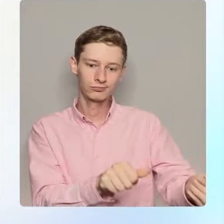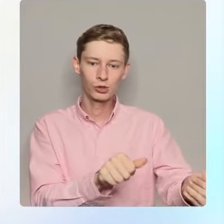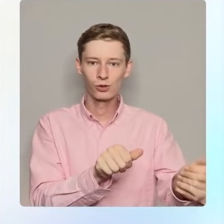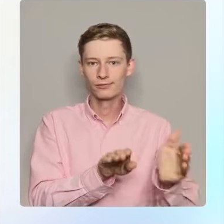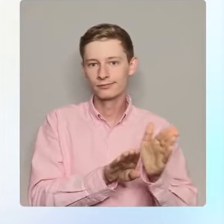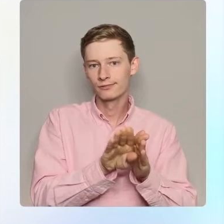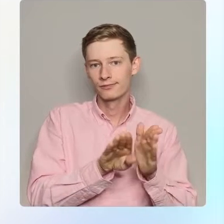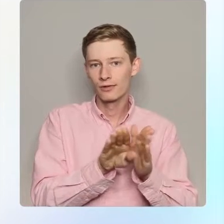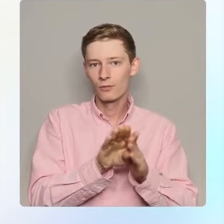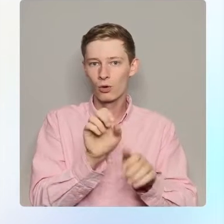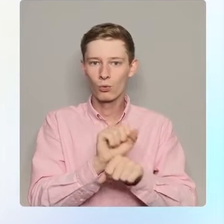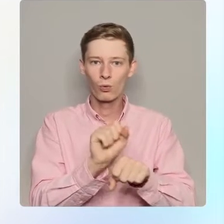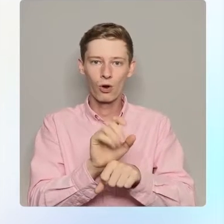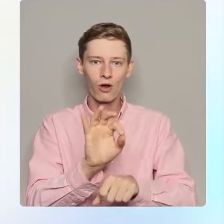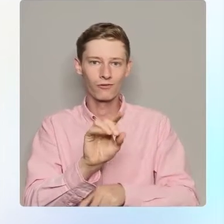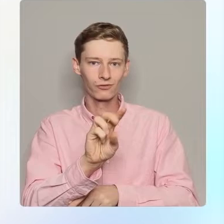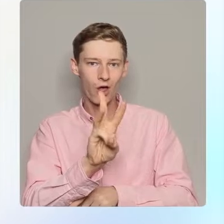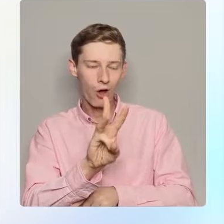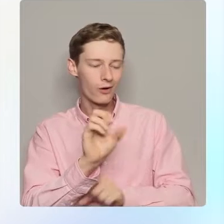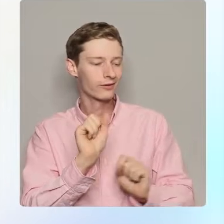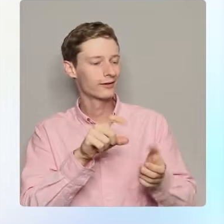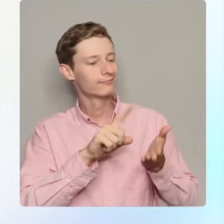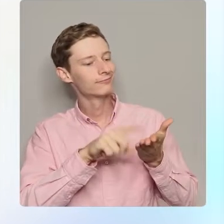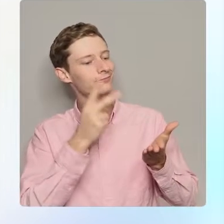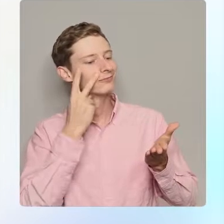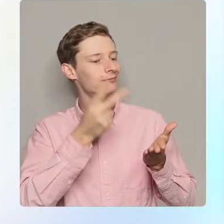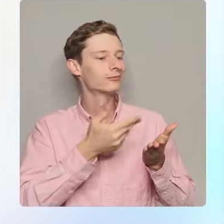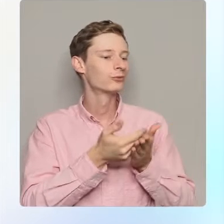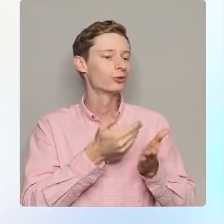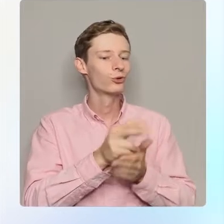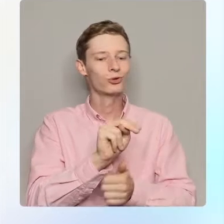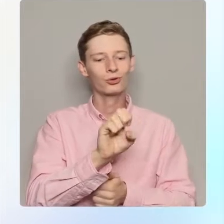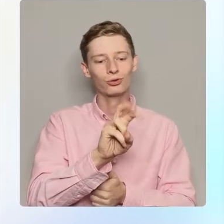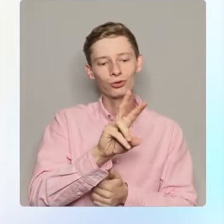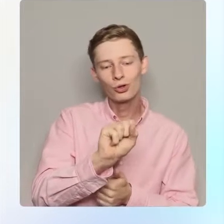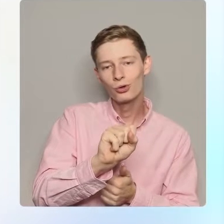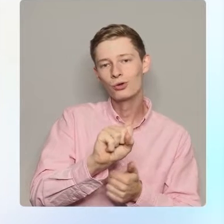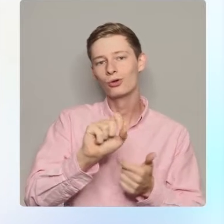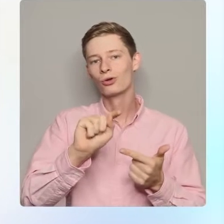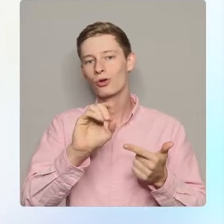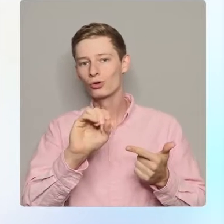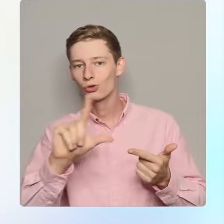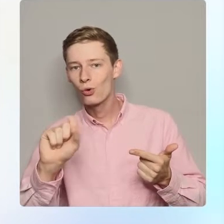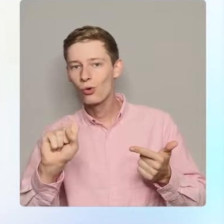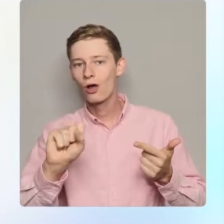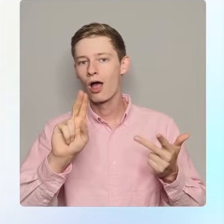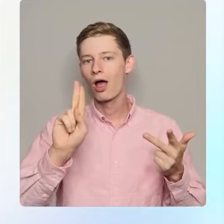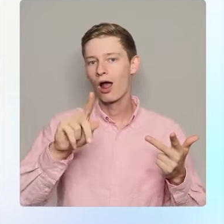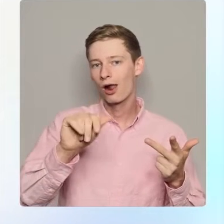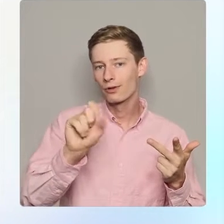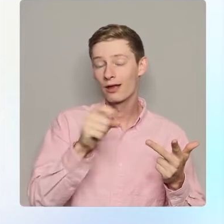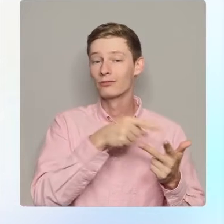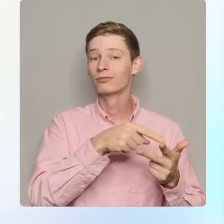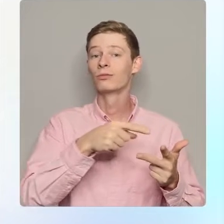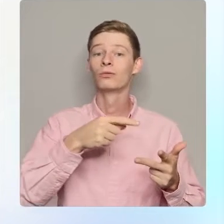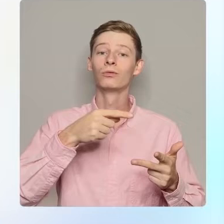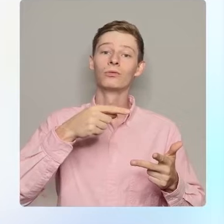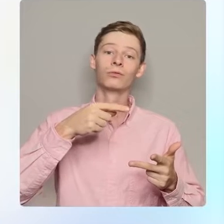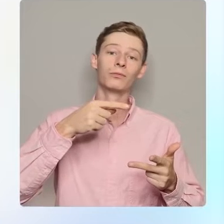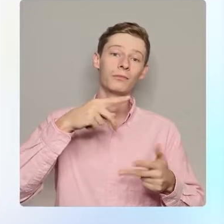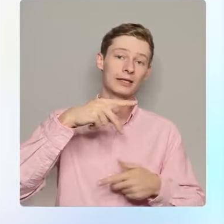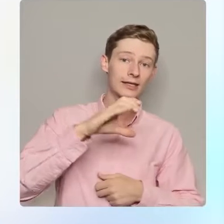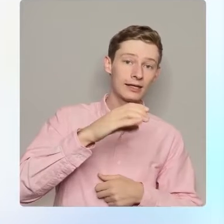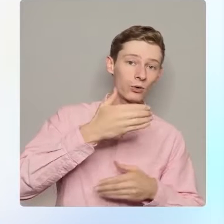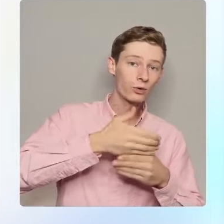workflow and help you stay up to date on the latest Quest news, tools, and updates. It's available to install on both Windows